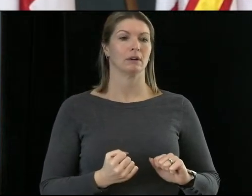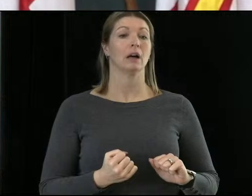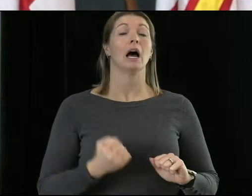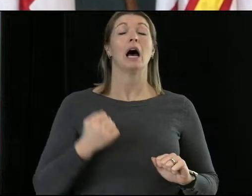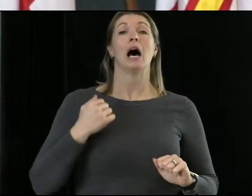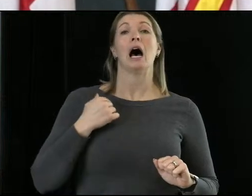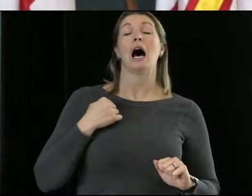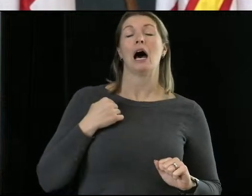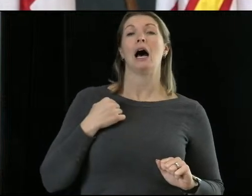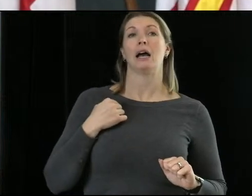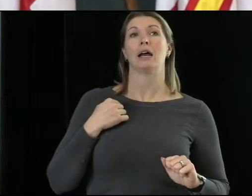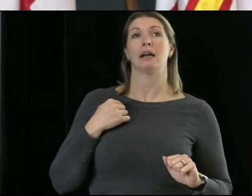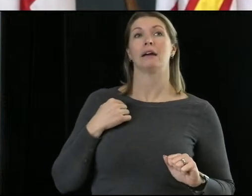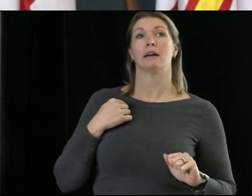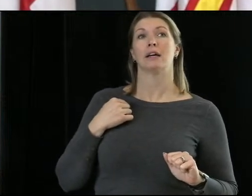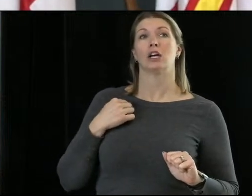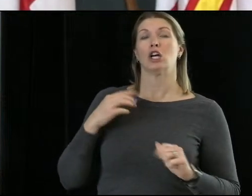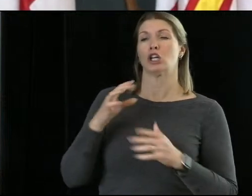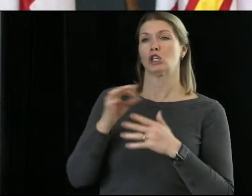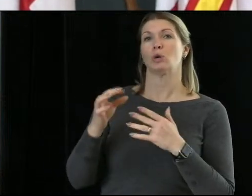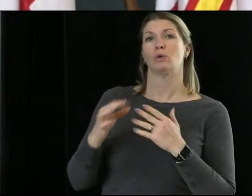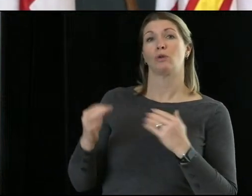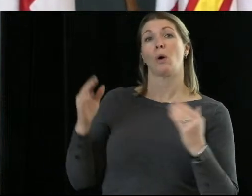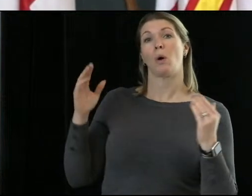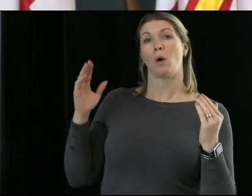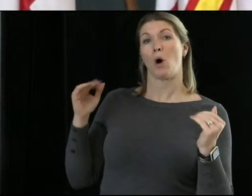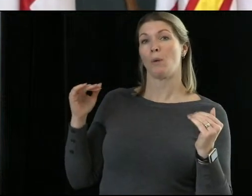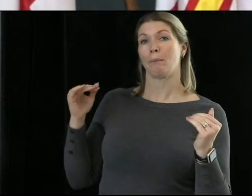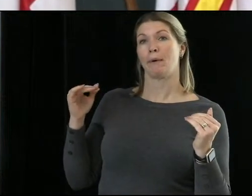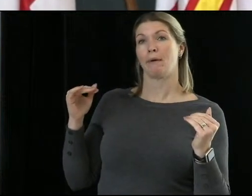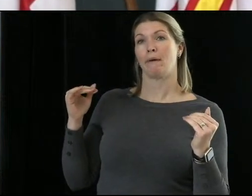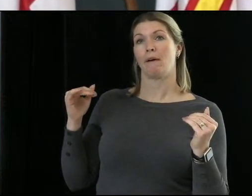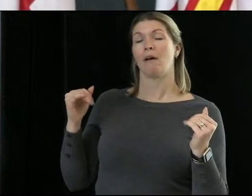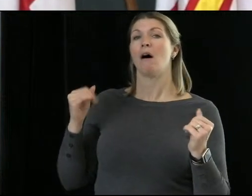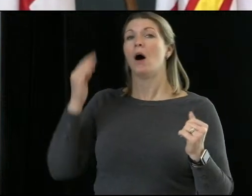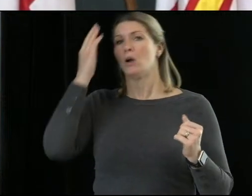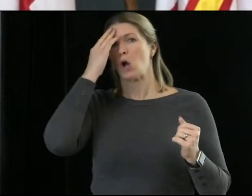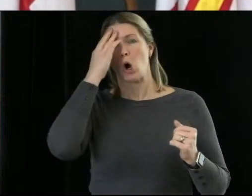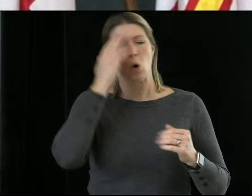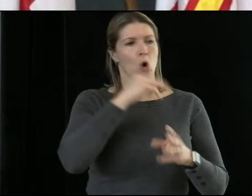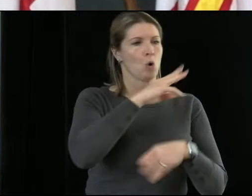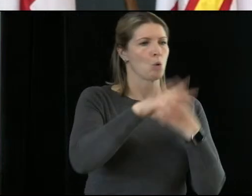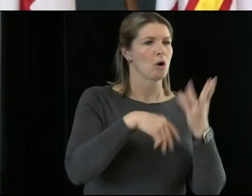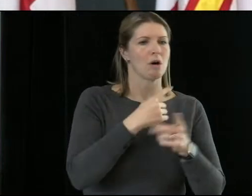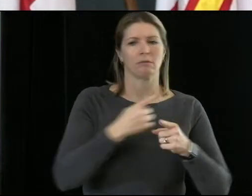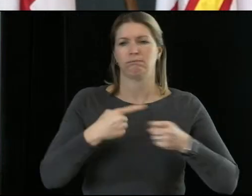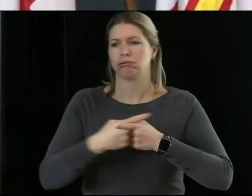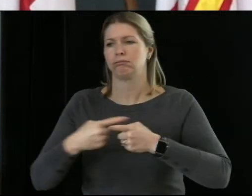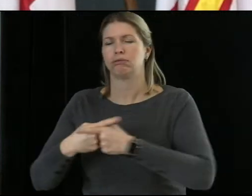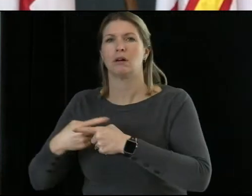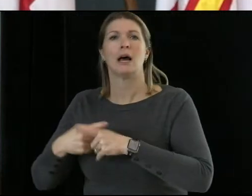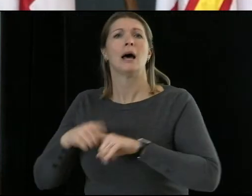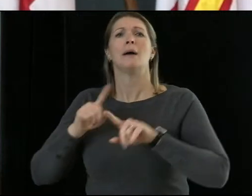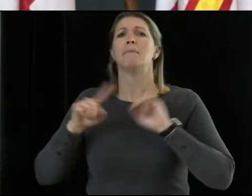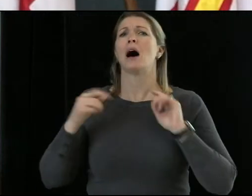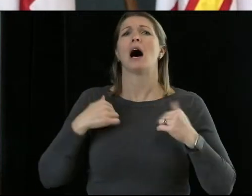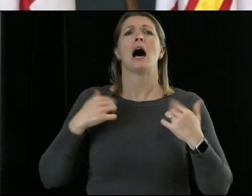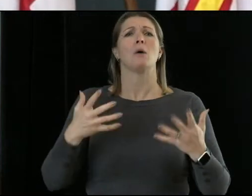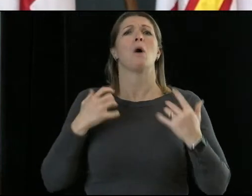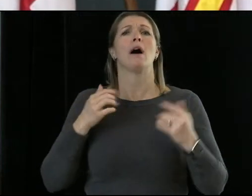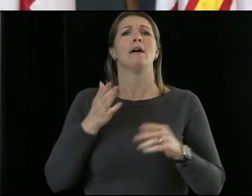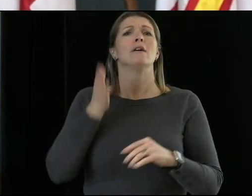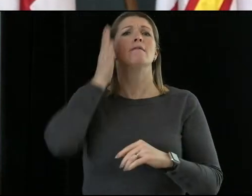hope. Hope that each day brings us closer to a world where acceptance reigns supreme, where identities